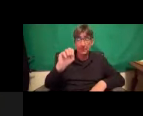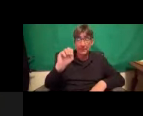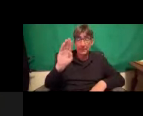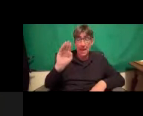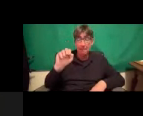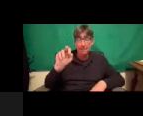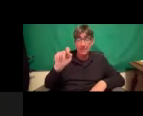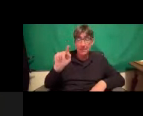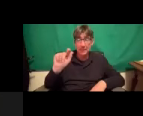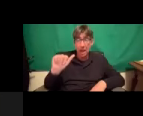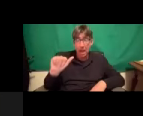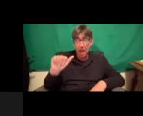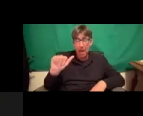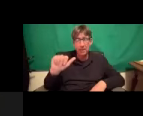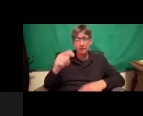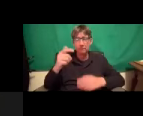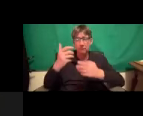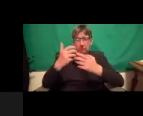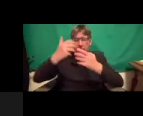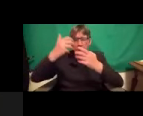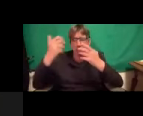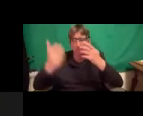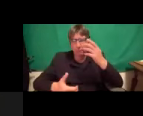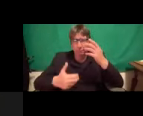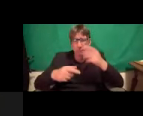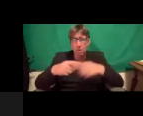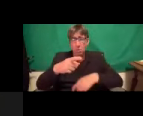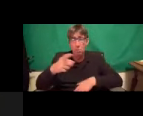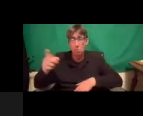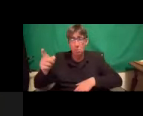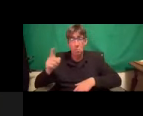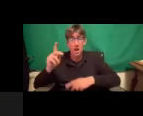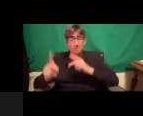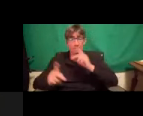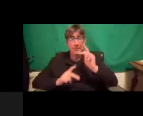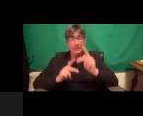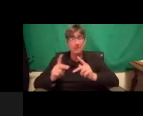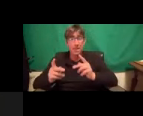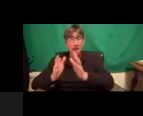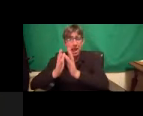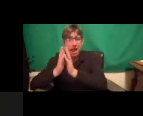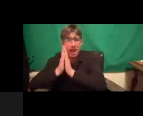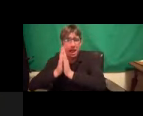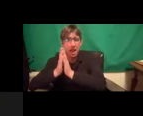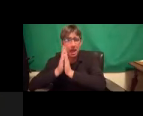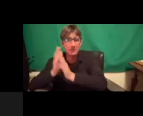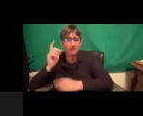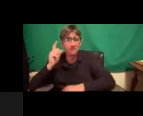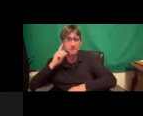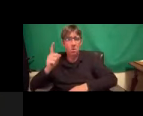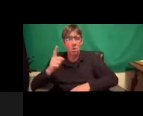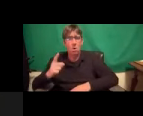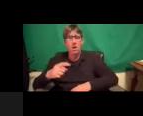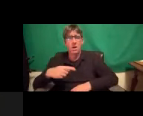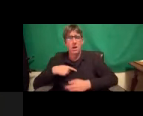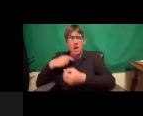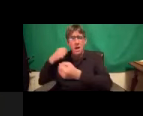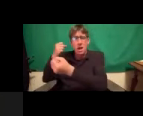misaligned from what people riding these services are asking for. And would also just like to echo that I agree with